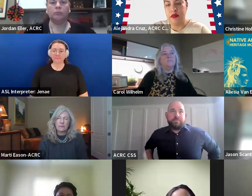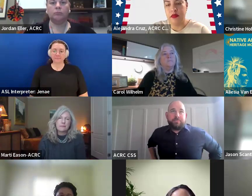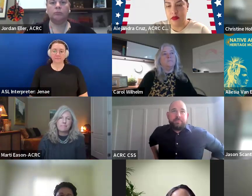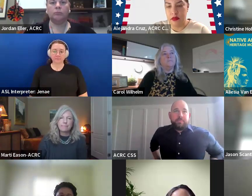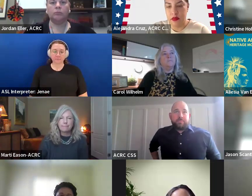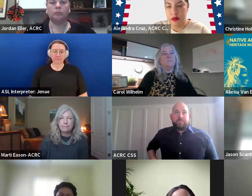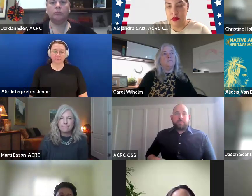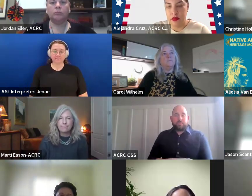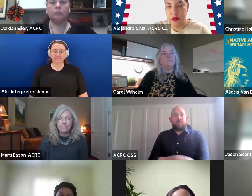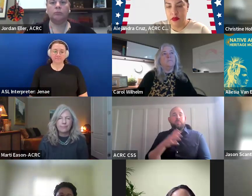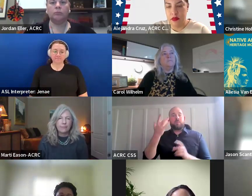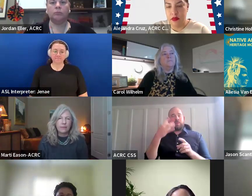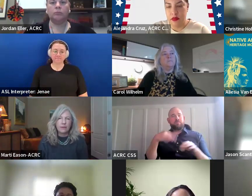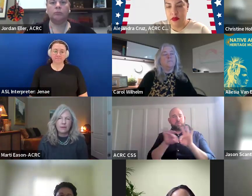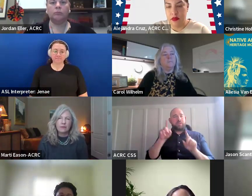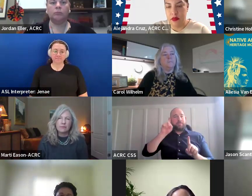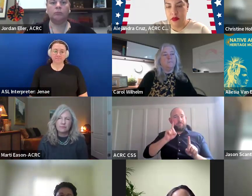interpreter.